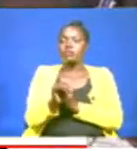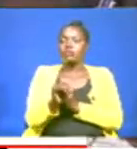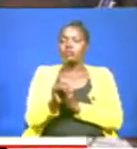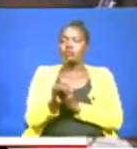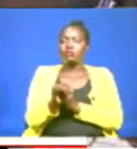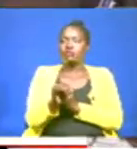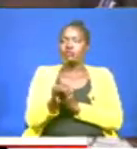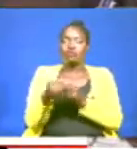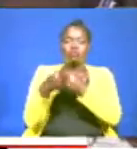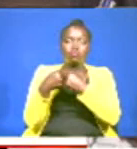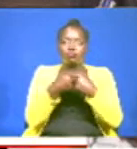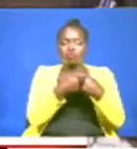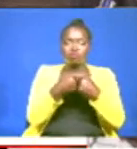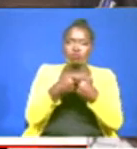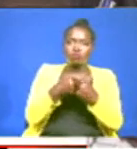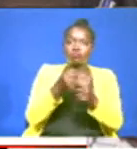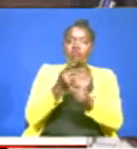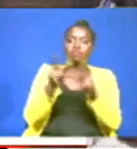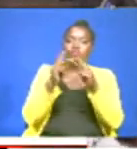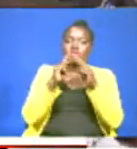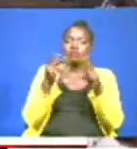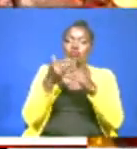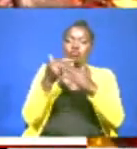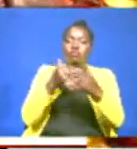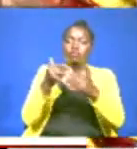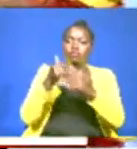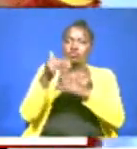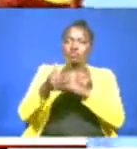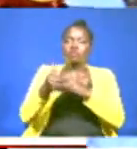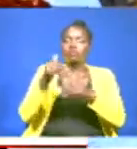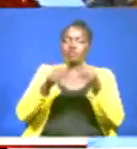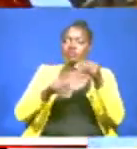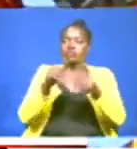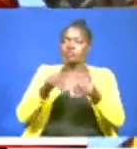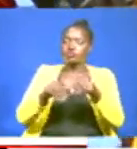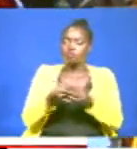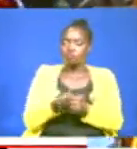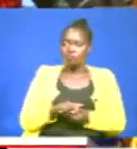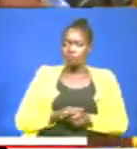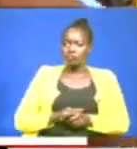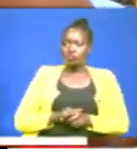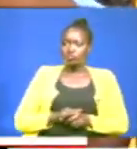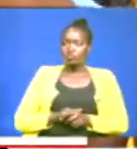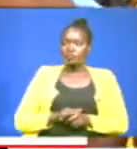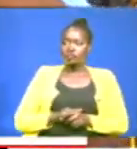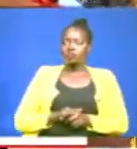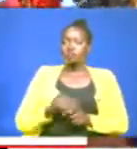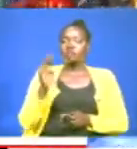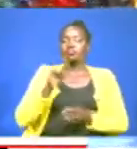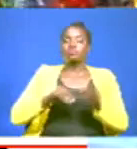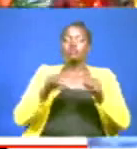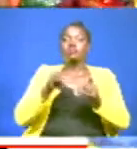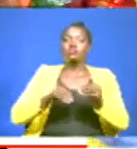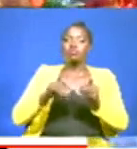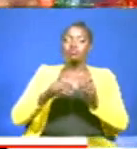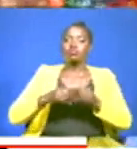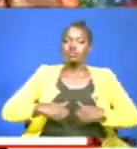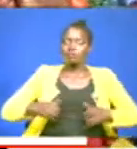been challenged to maintain peace before and after the polls. Tuko na by-election Garissa Township